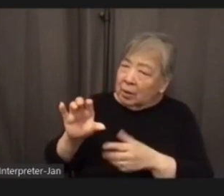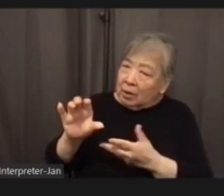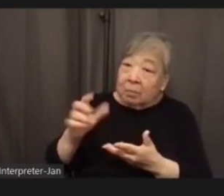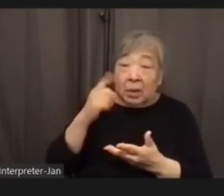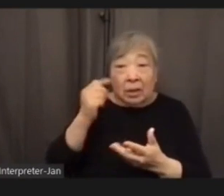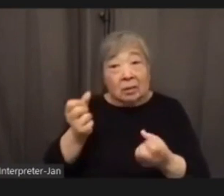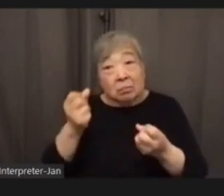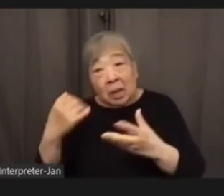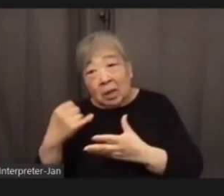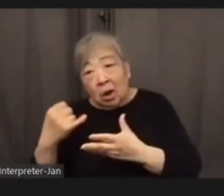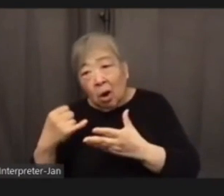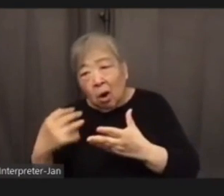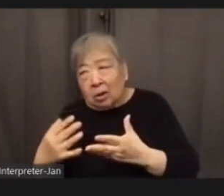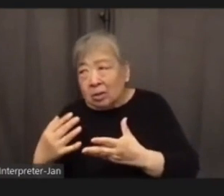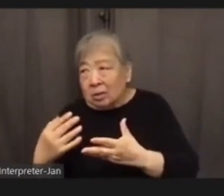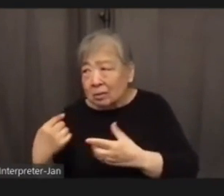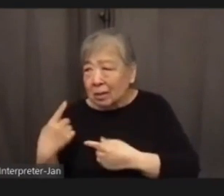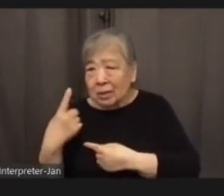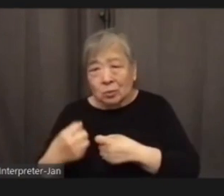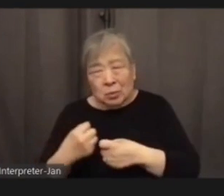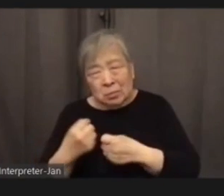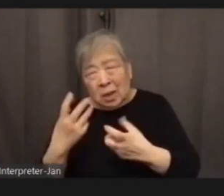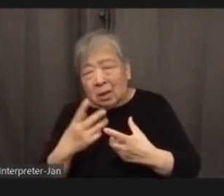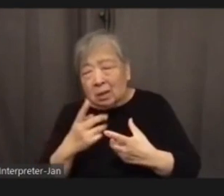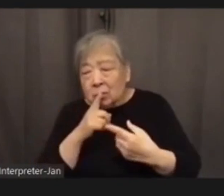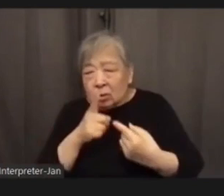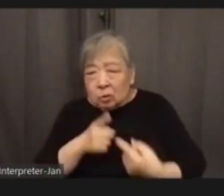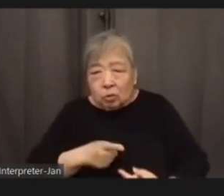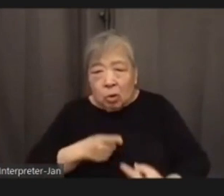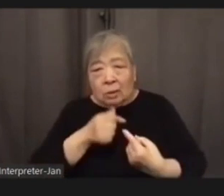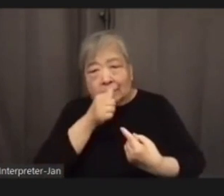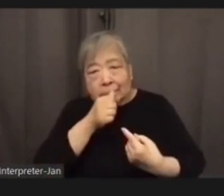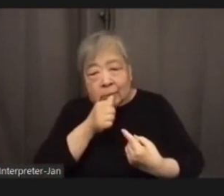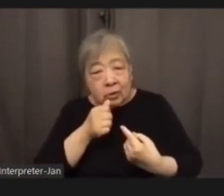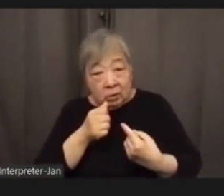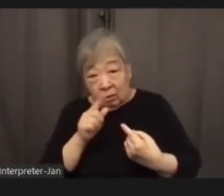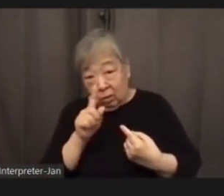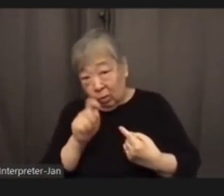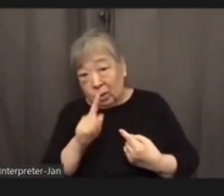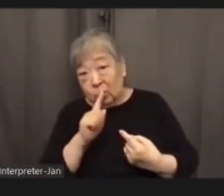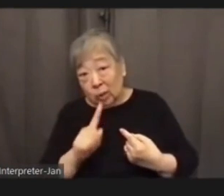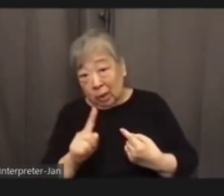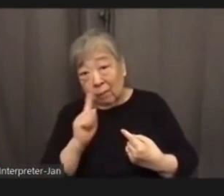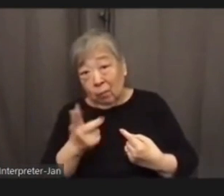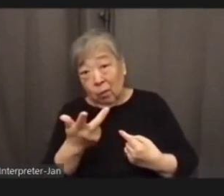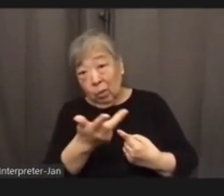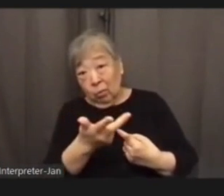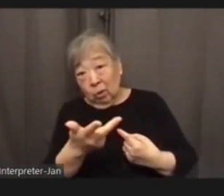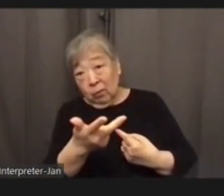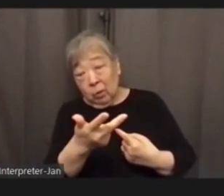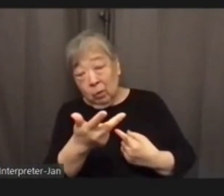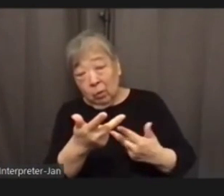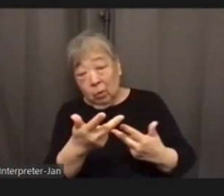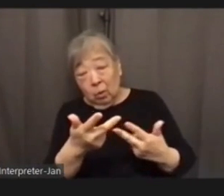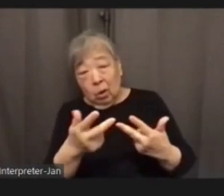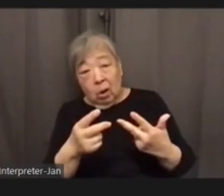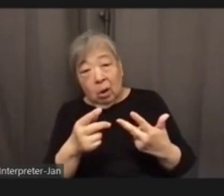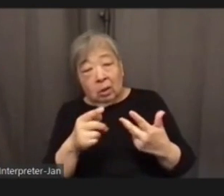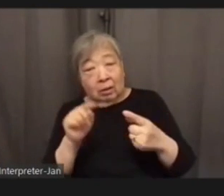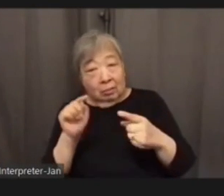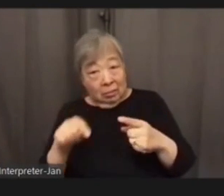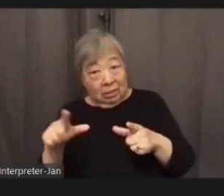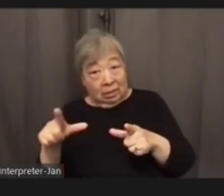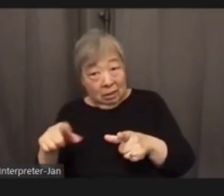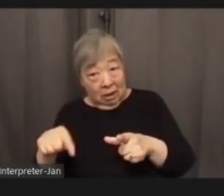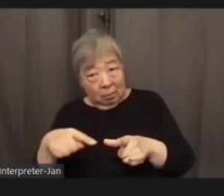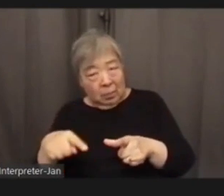been struggling this past year. Absolutely. The question's for all three of you, really. you know, specifically with this album,